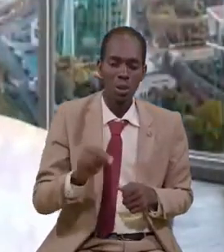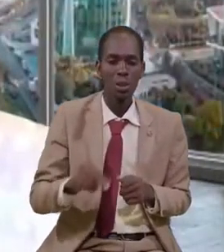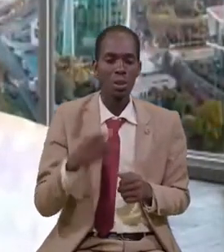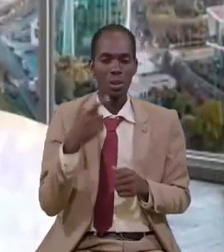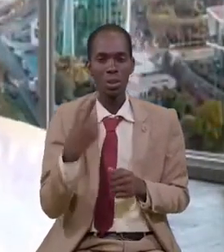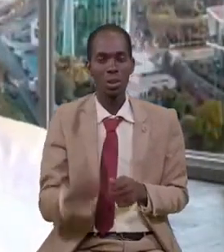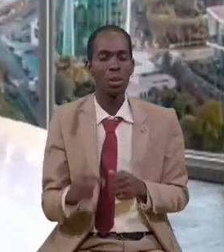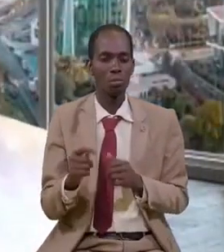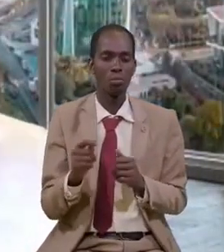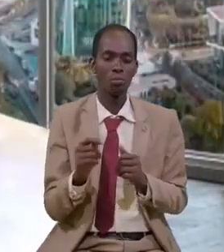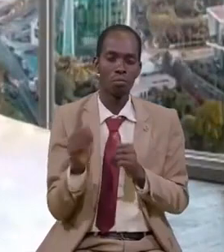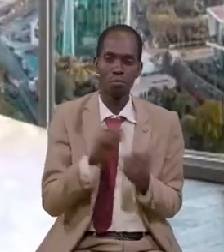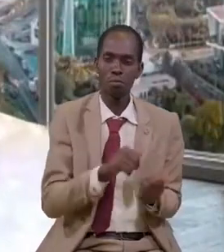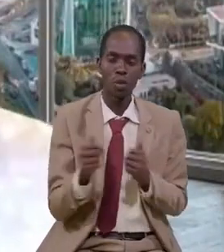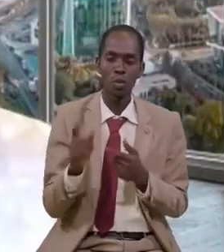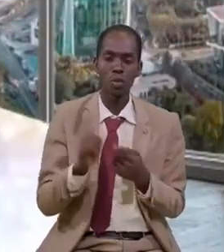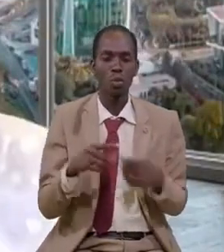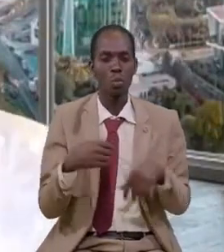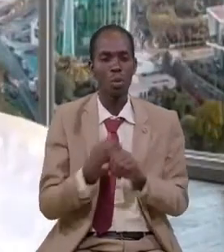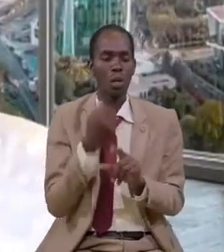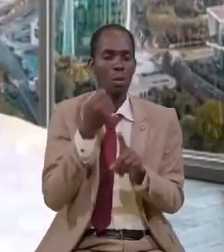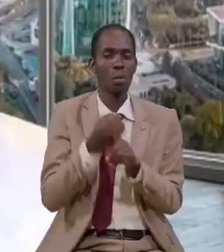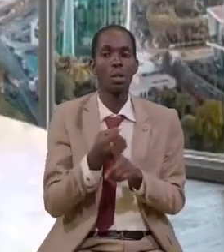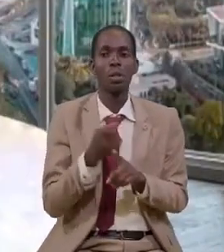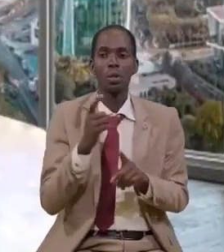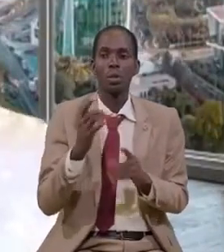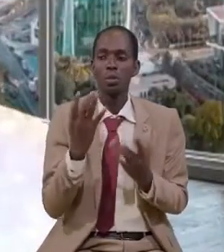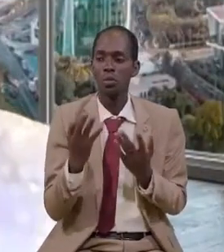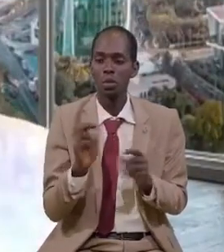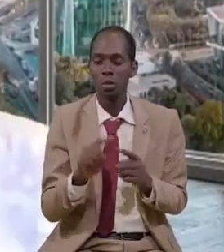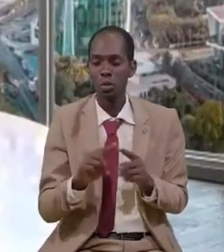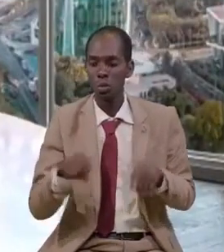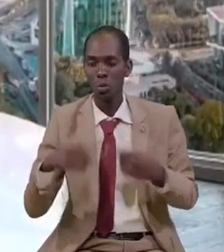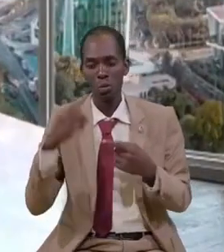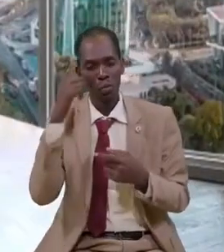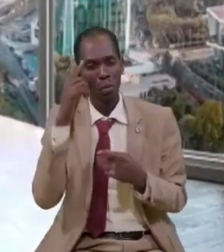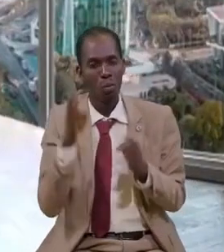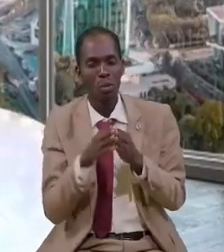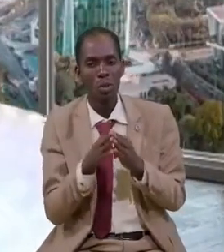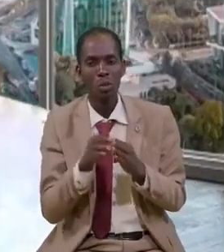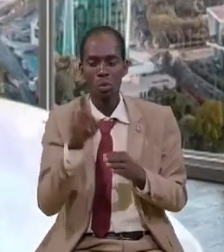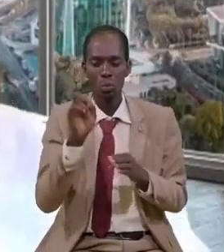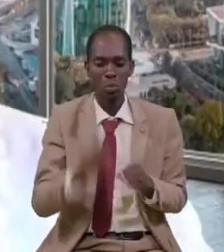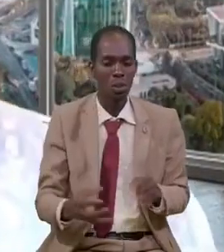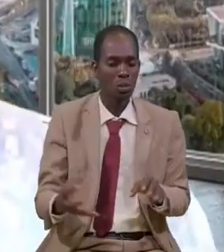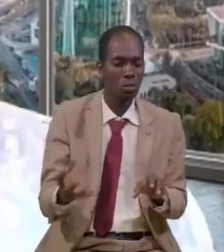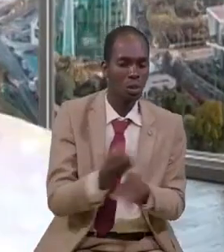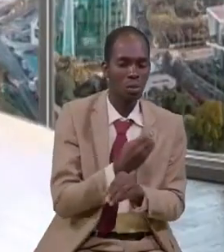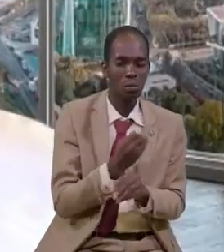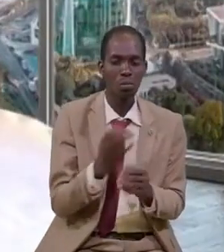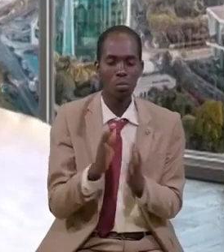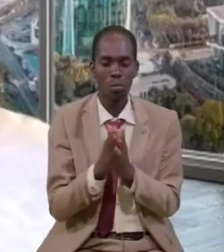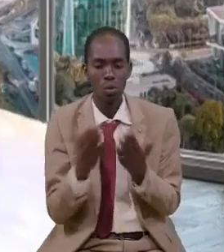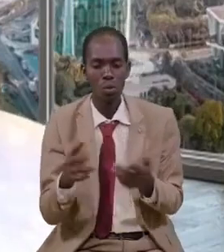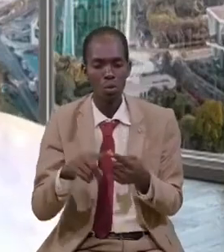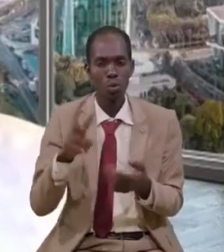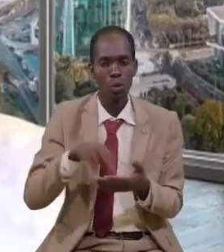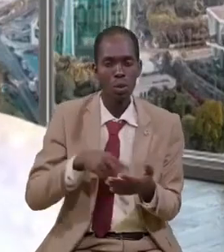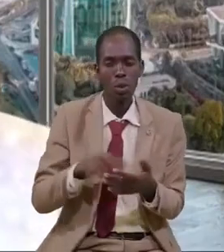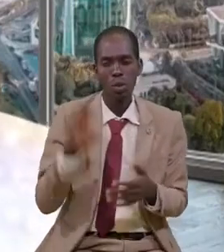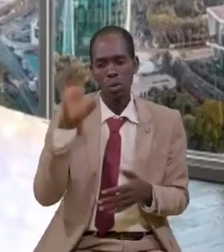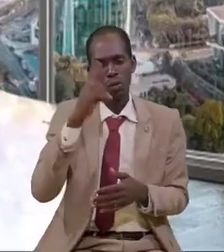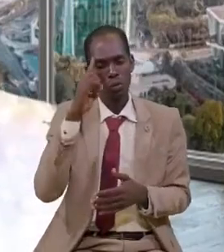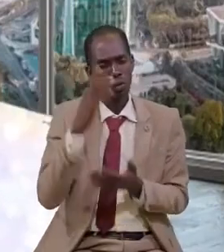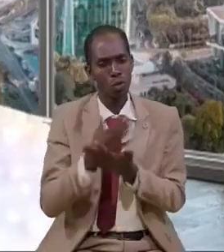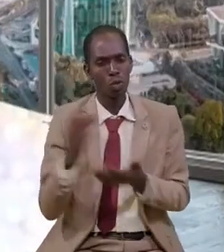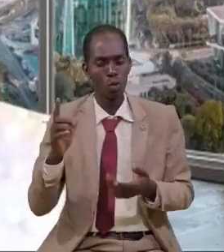could mean going for conferences. It could mean reading those books. It could mean taking that course. It could mean looking for a mentor.